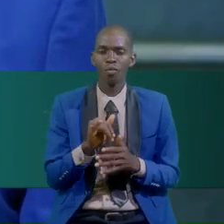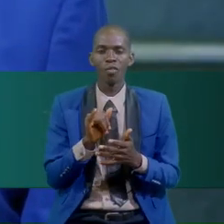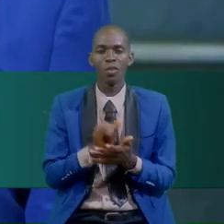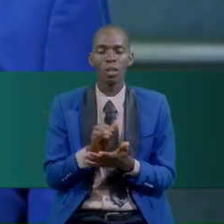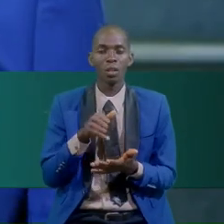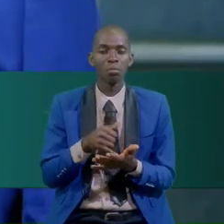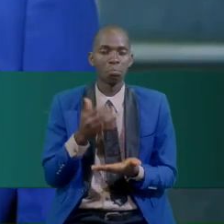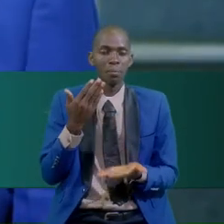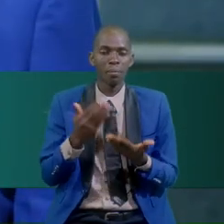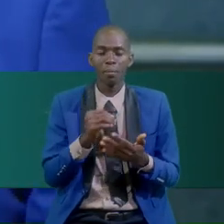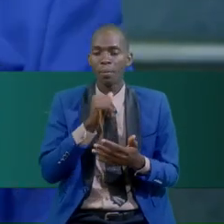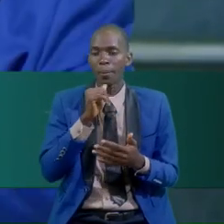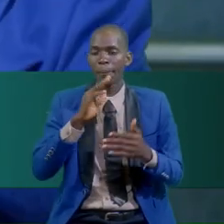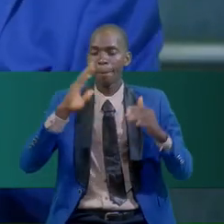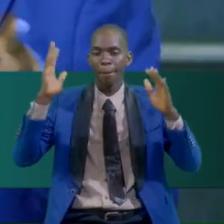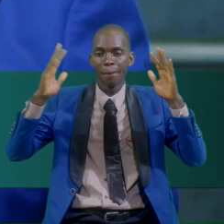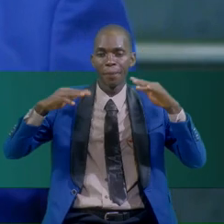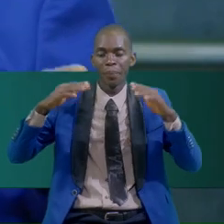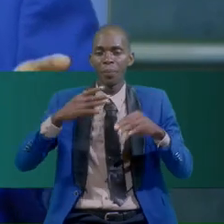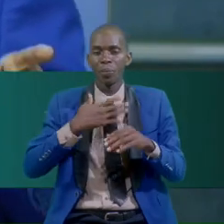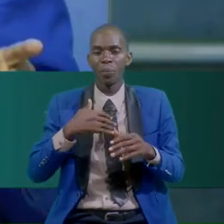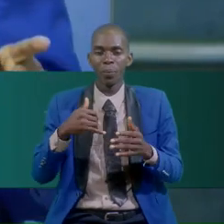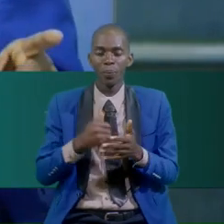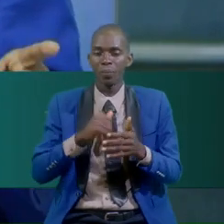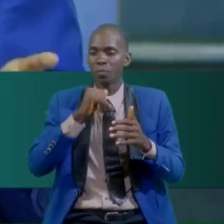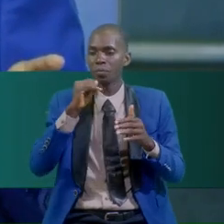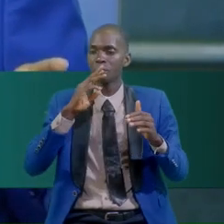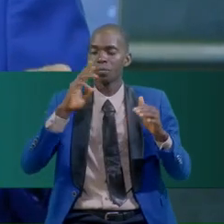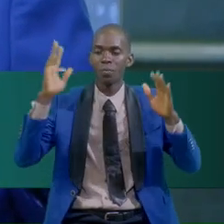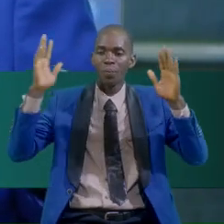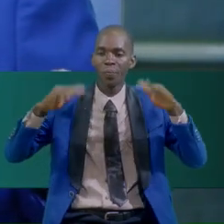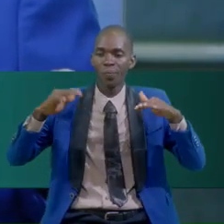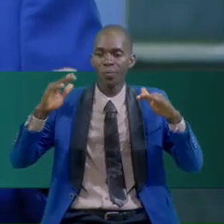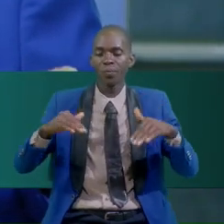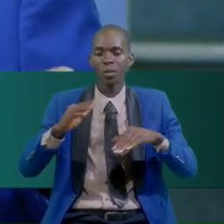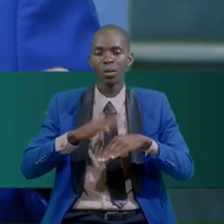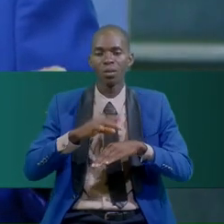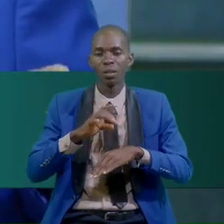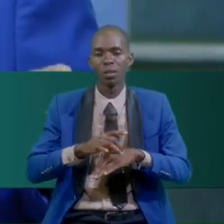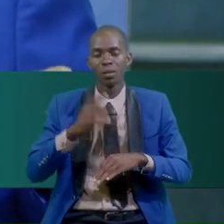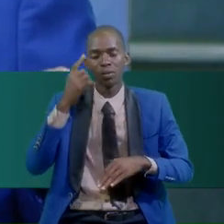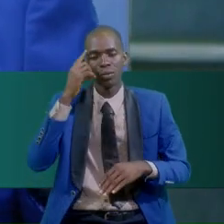rain, and it rained not on the earth by the space of